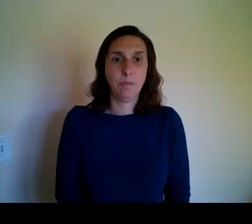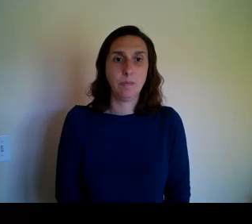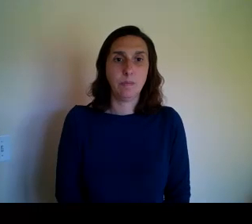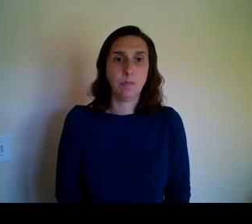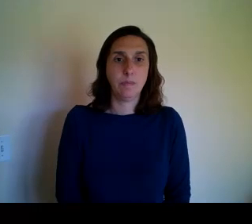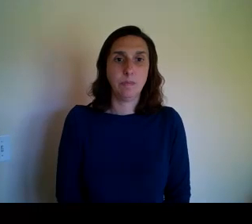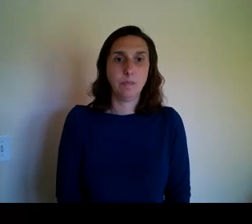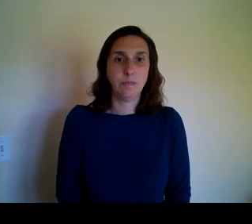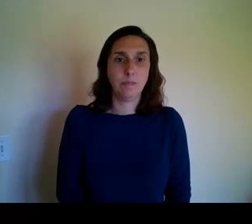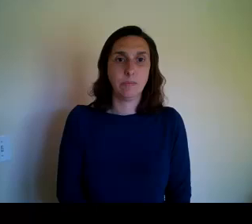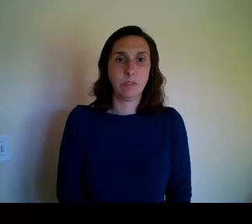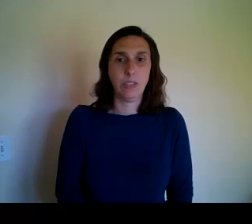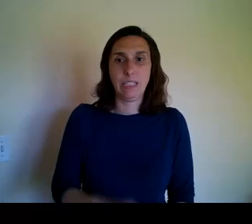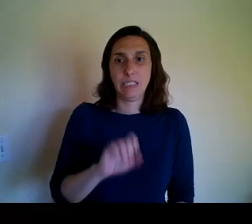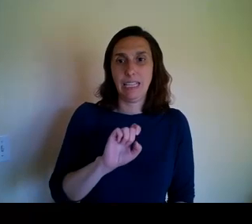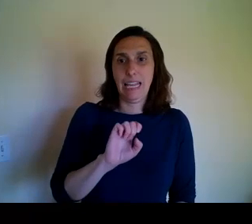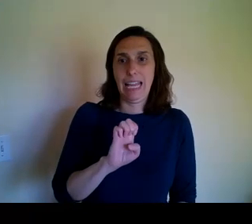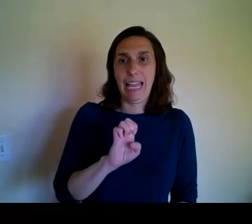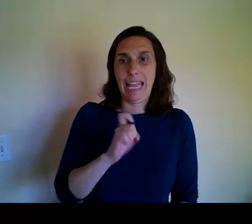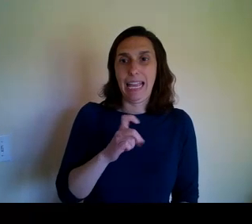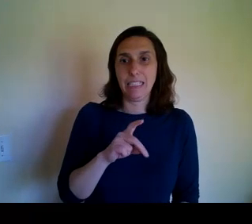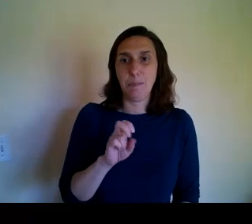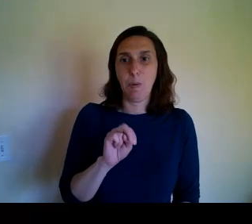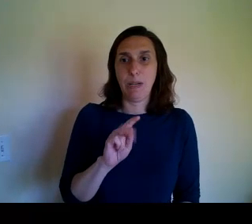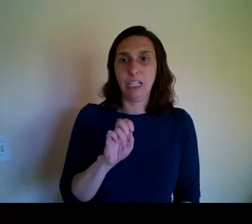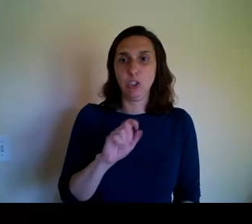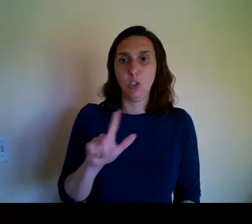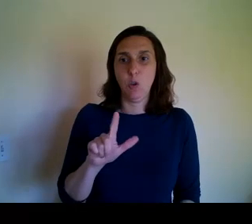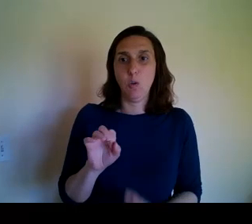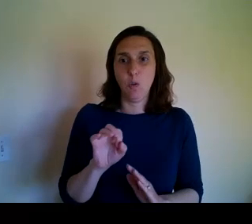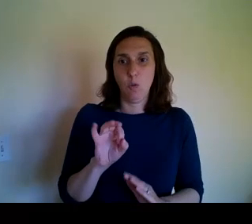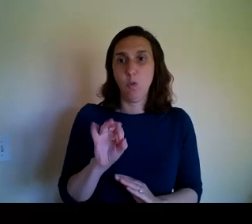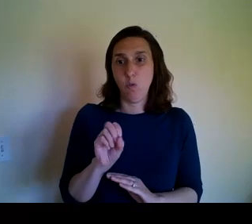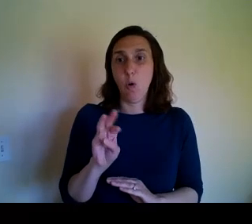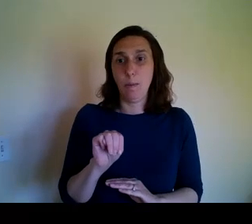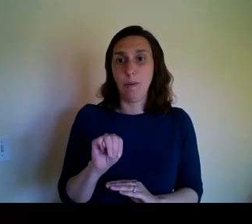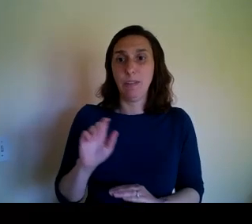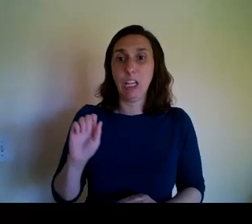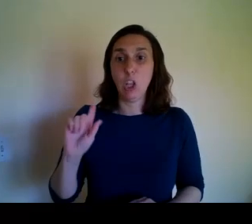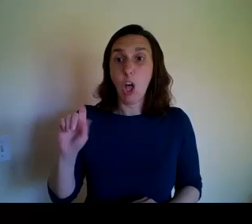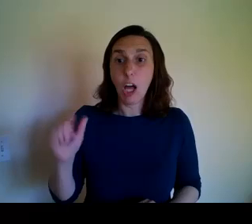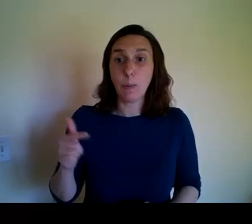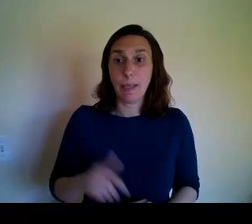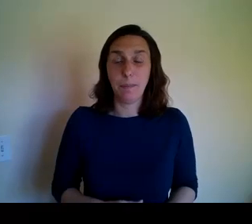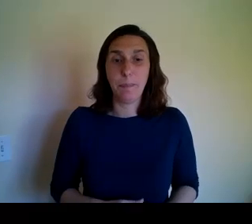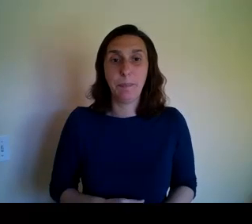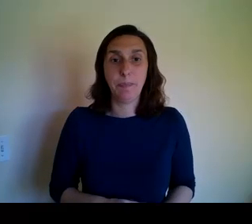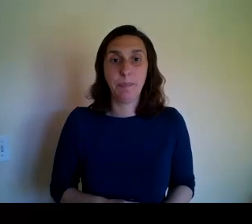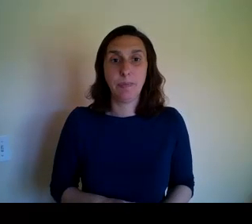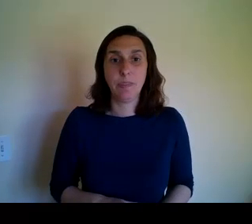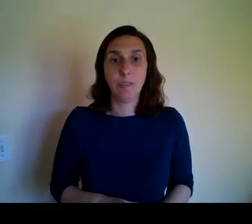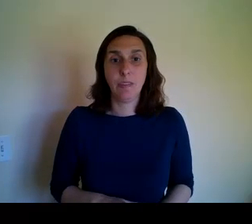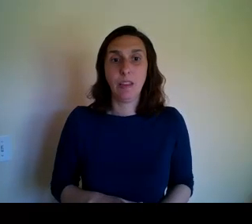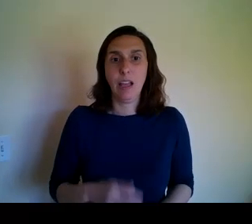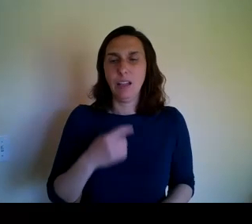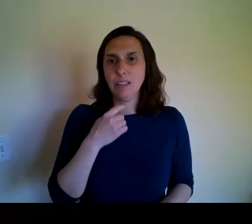Yeah. So I'm going back to the rules that we have for logarithms. The rules, they actually give you your textbook page where these